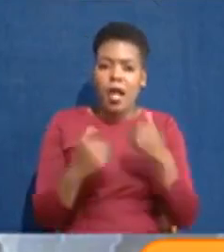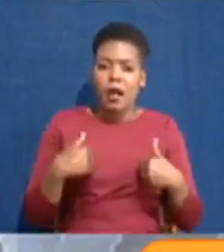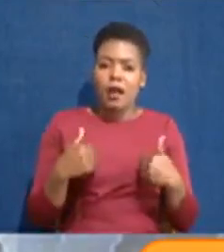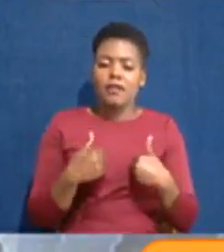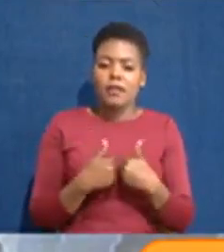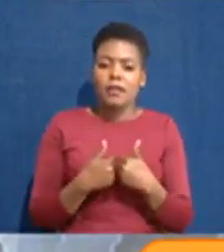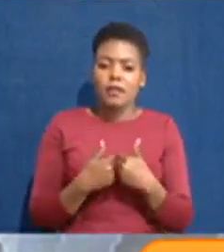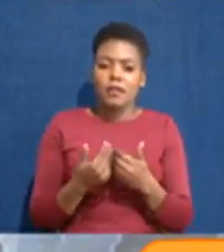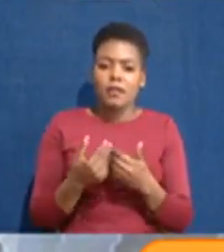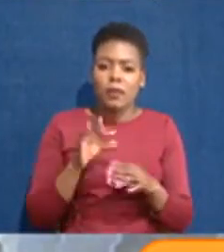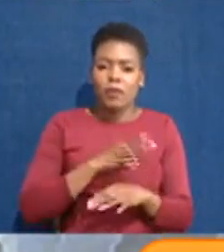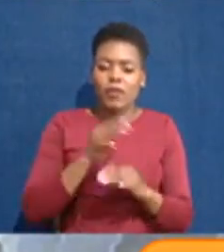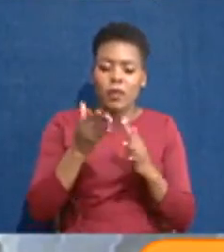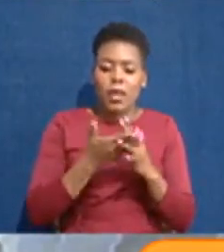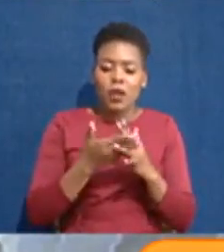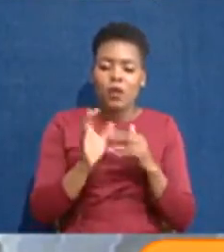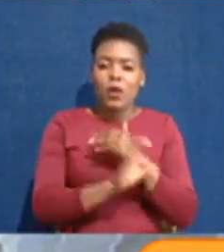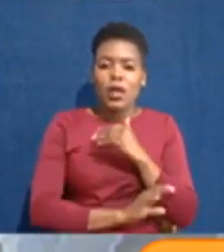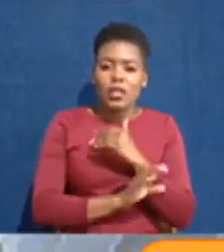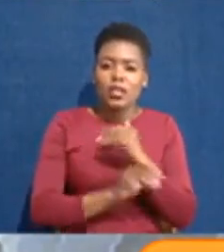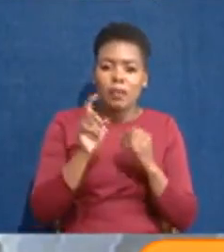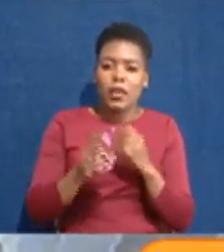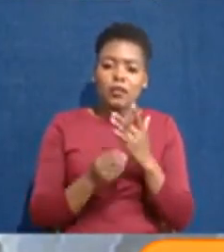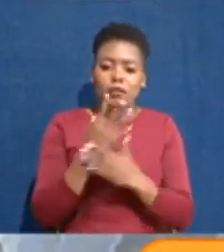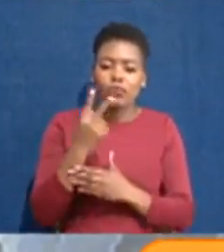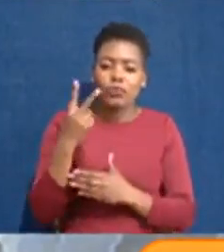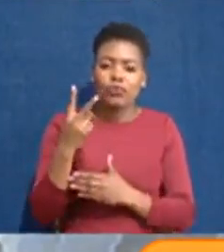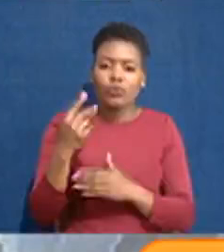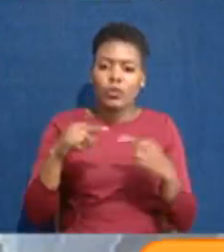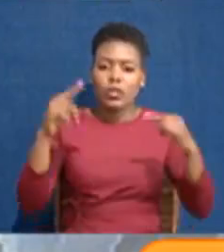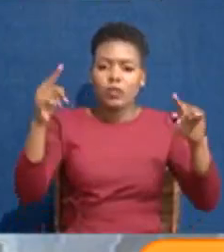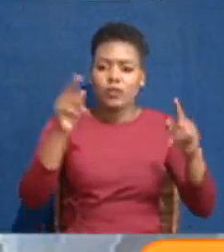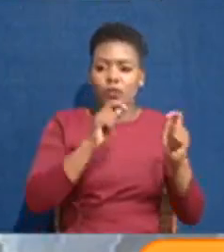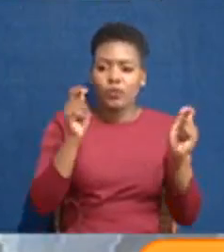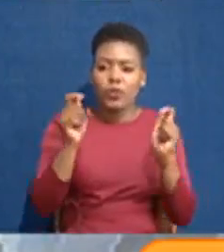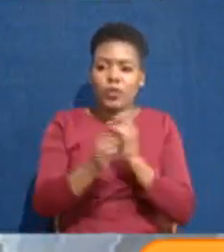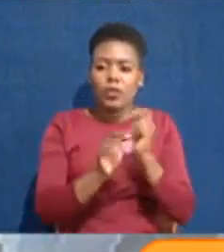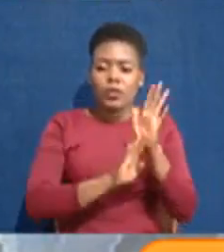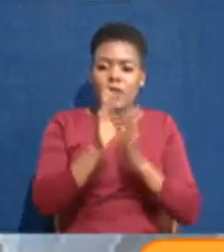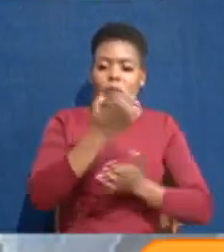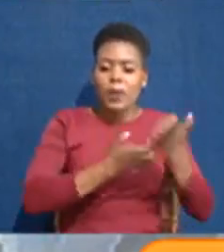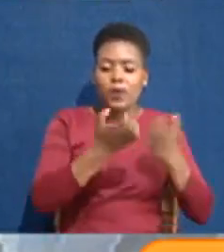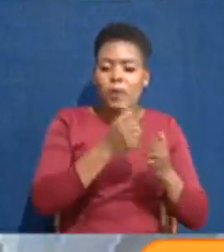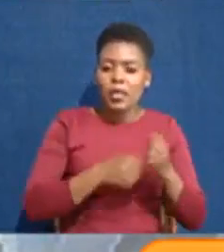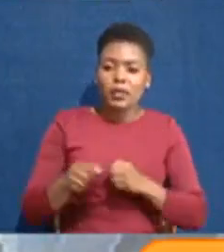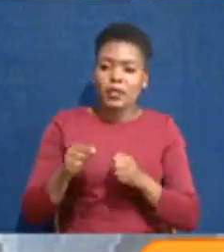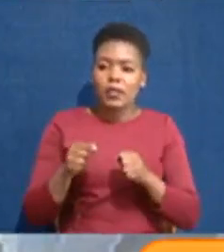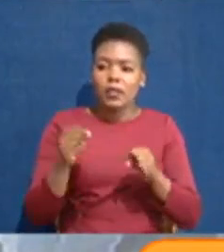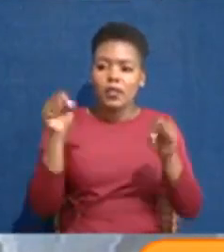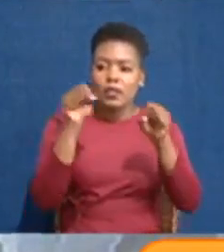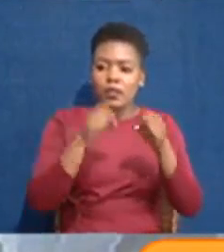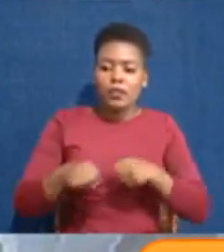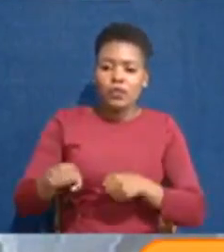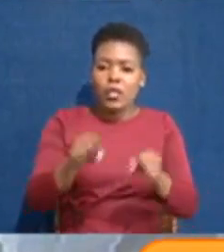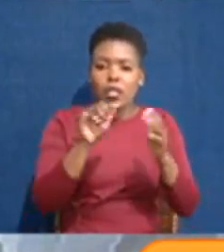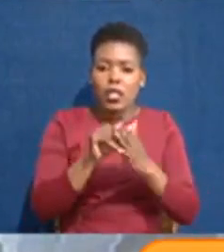returns. Further, middle-income countries will have to engineer at least two successive transitions to develop economic structures that can